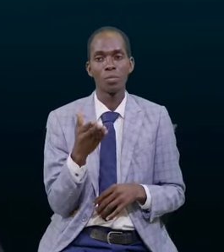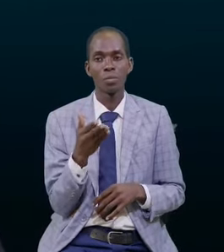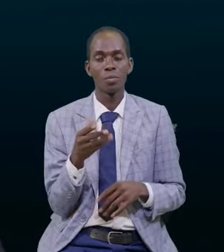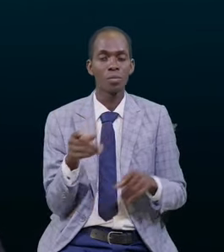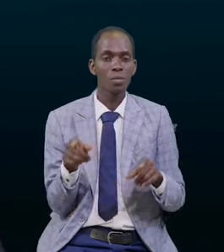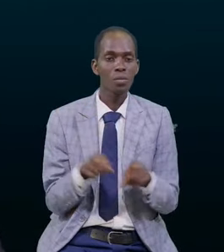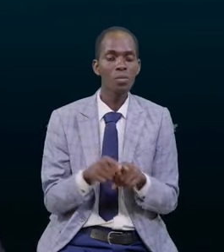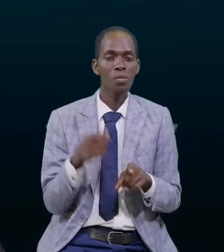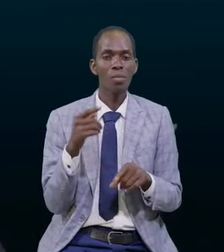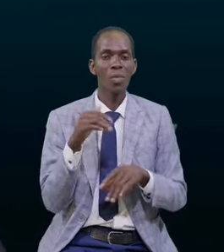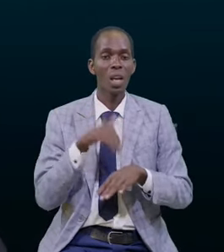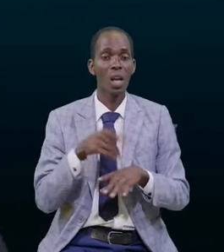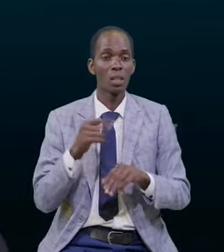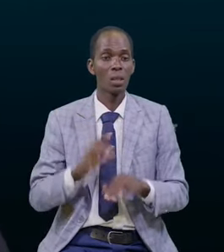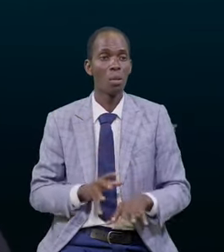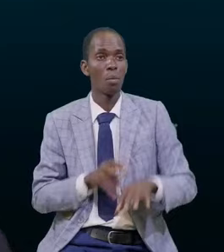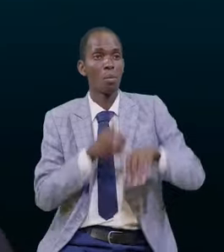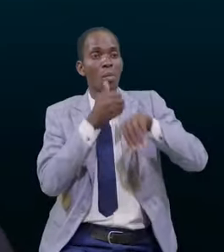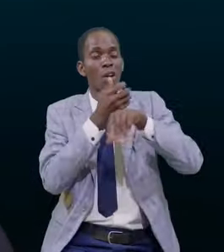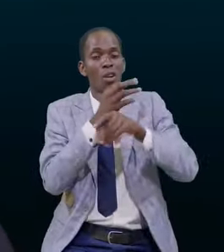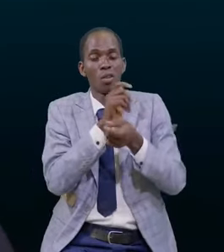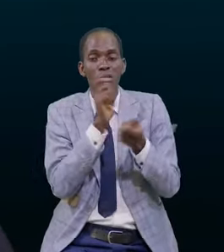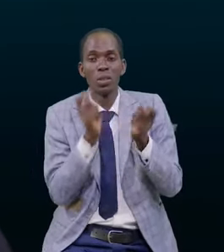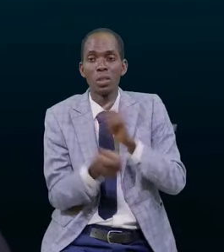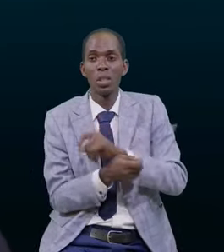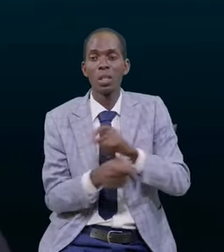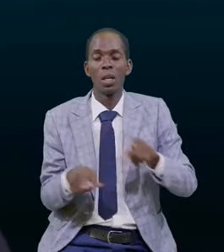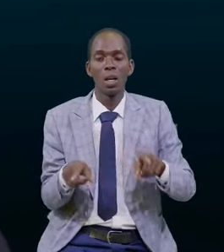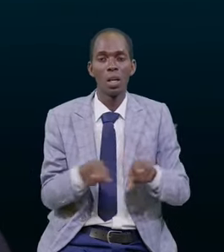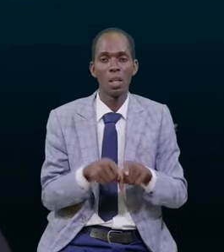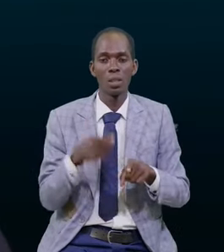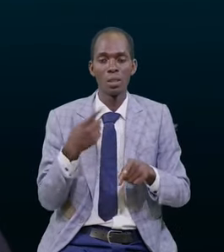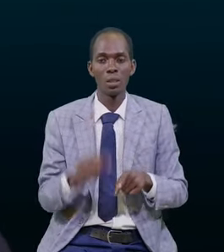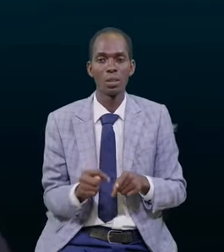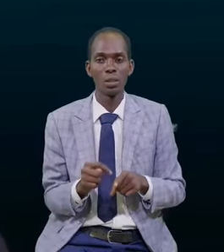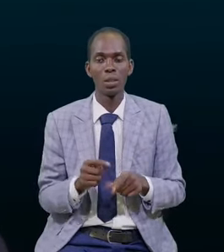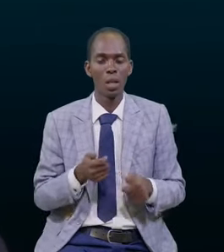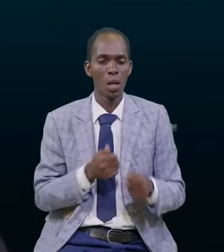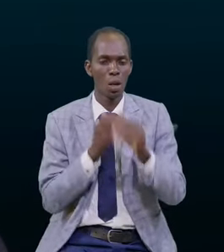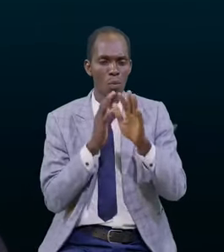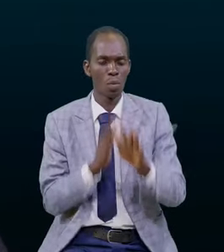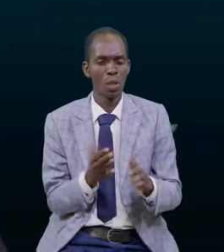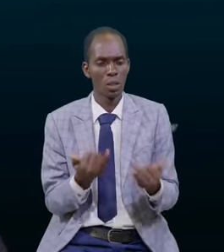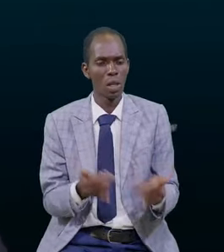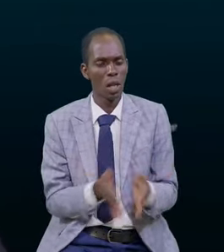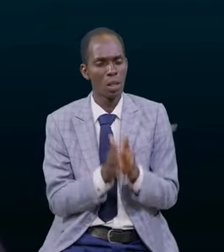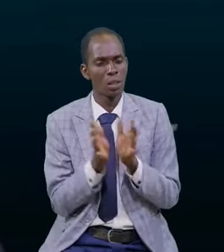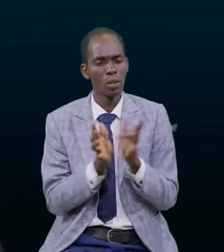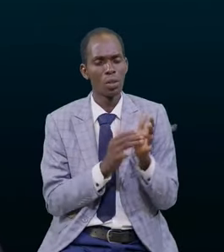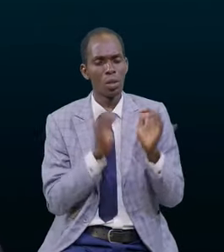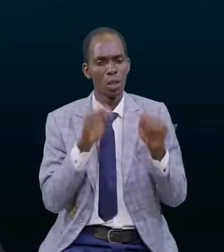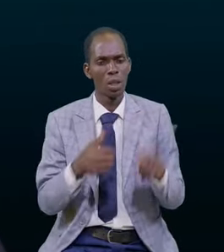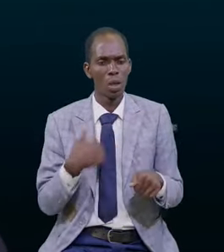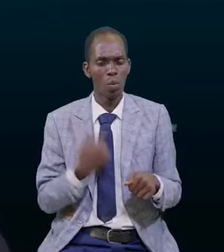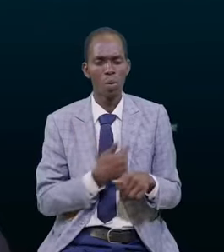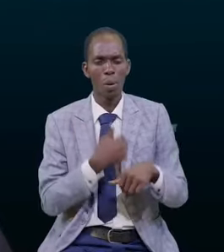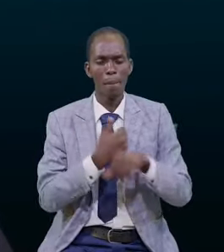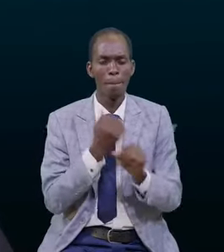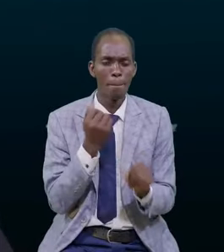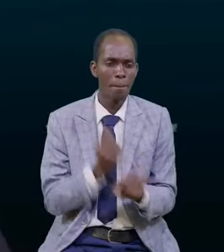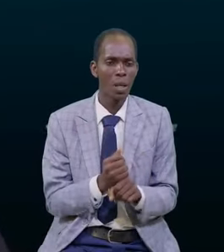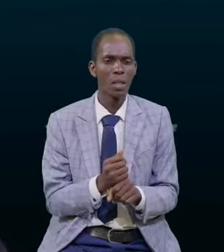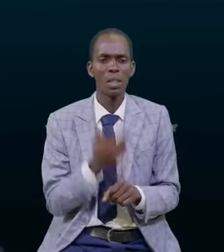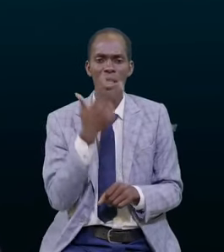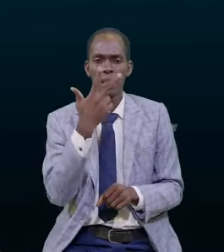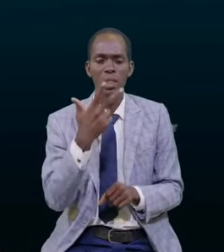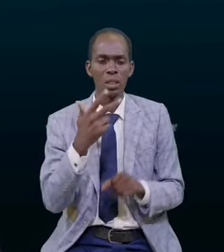of their lord and Peter made that request that can we make three Tabernacles and all the the Lord spoke it says here in